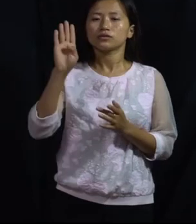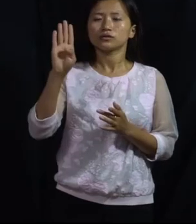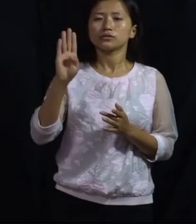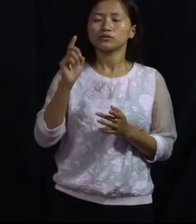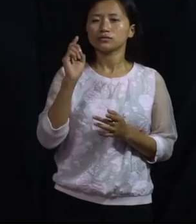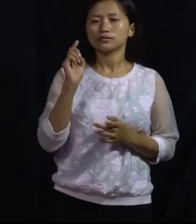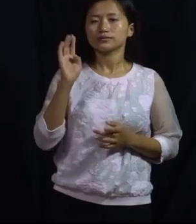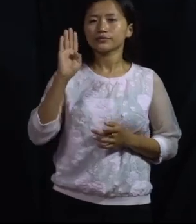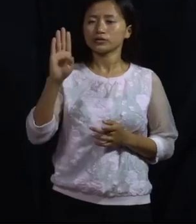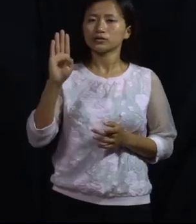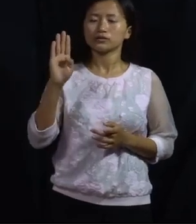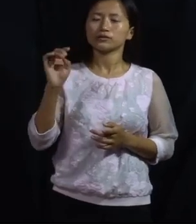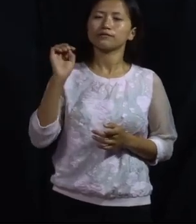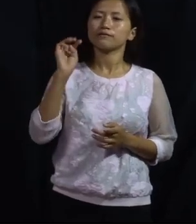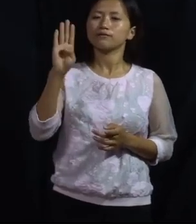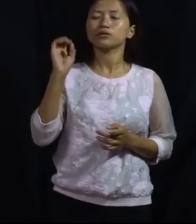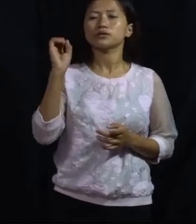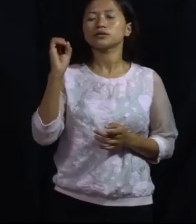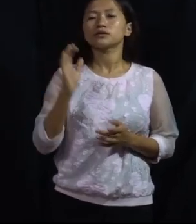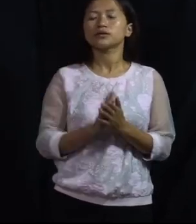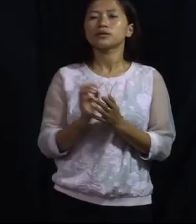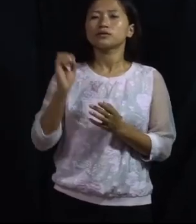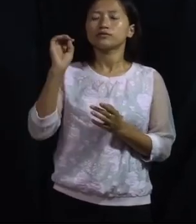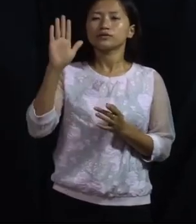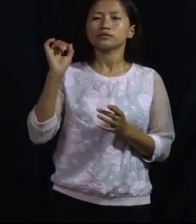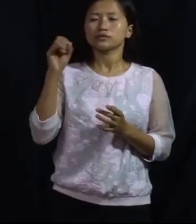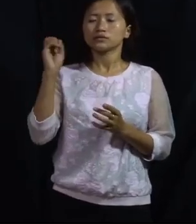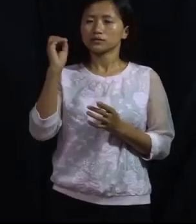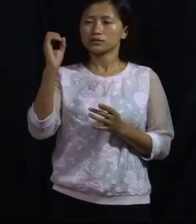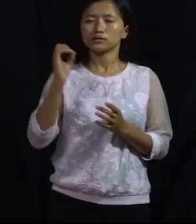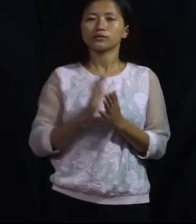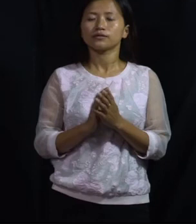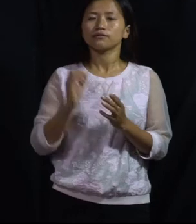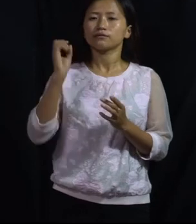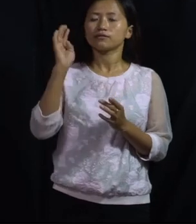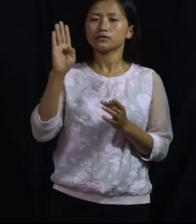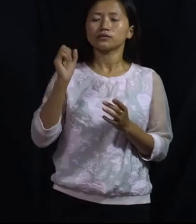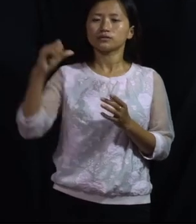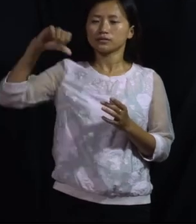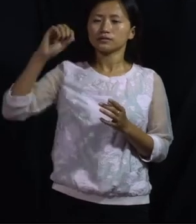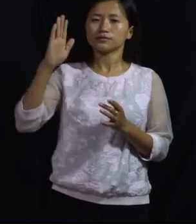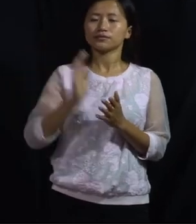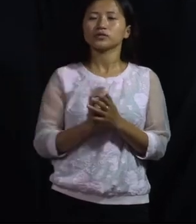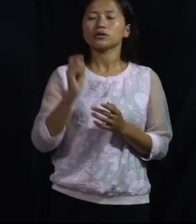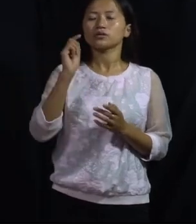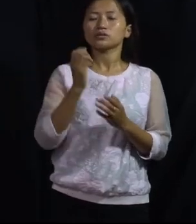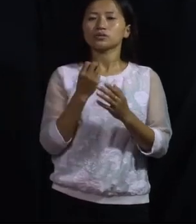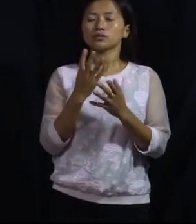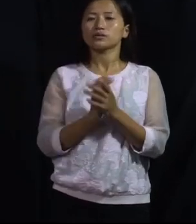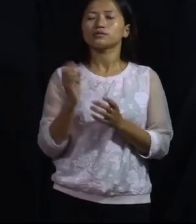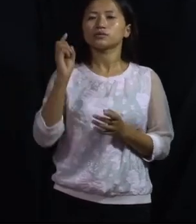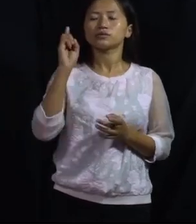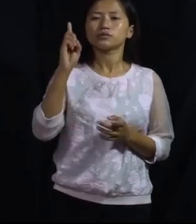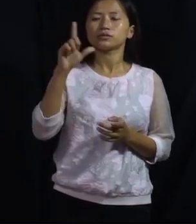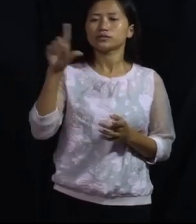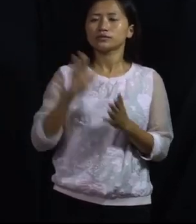1,04,040, Y 45,360, and Z 49,800. Total comes to 1,99,200